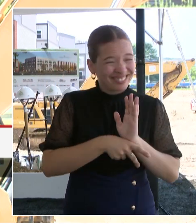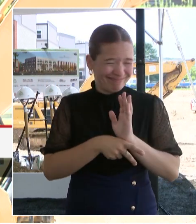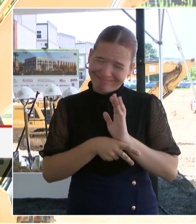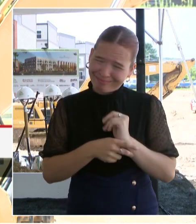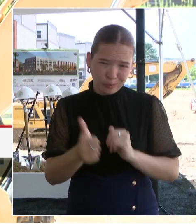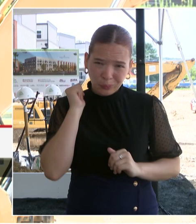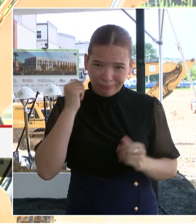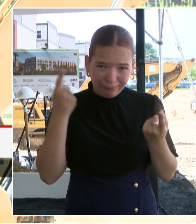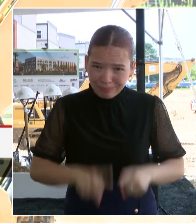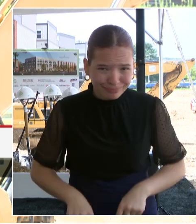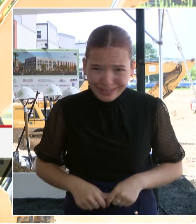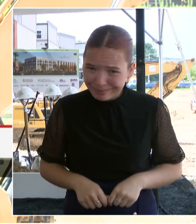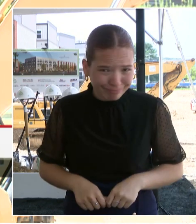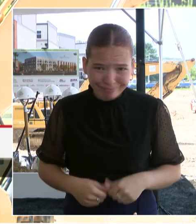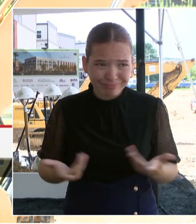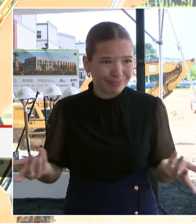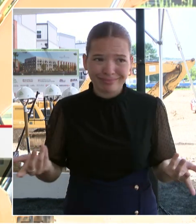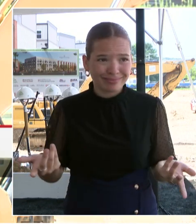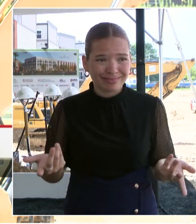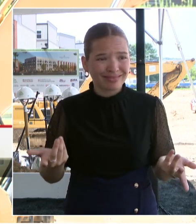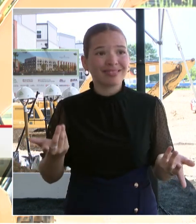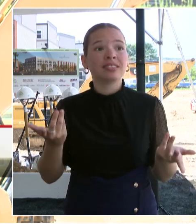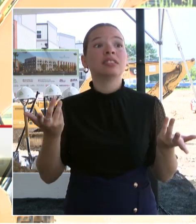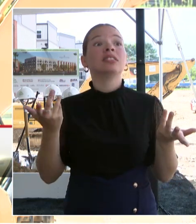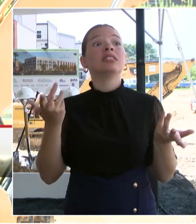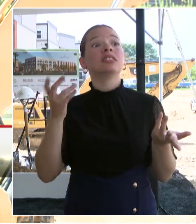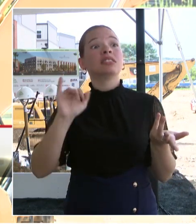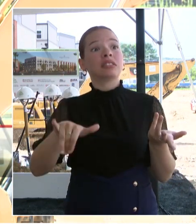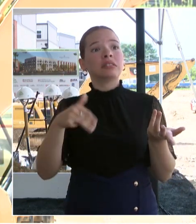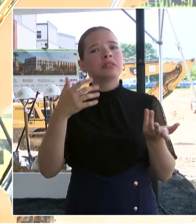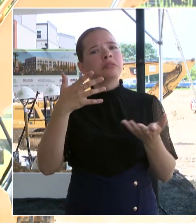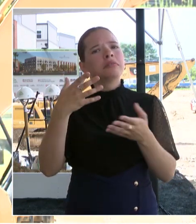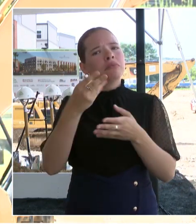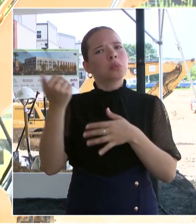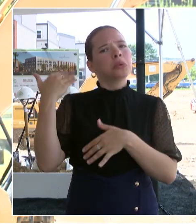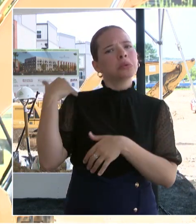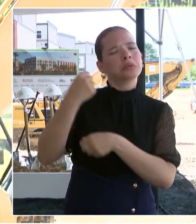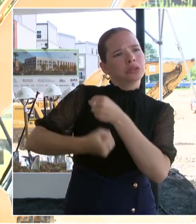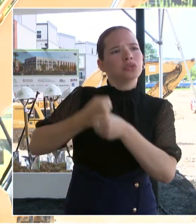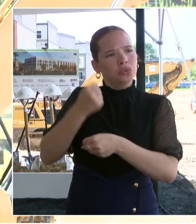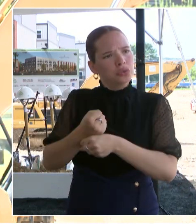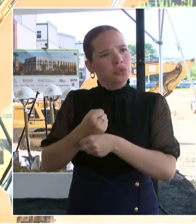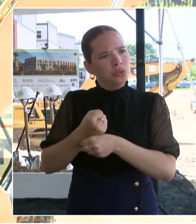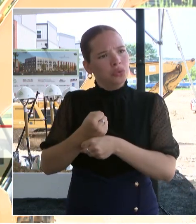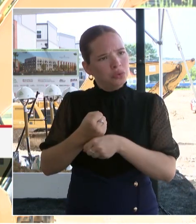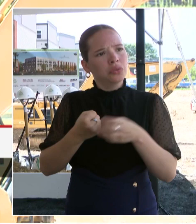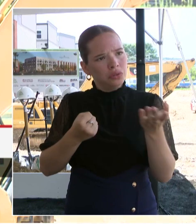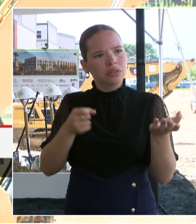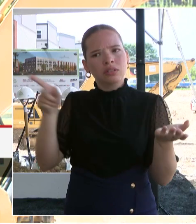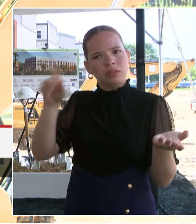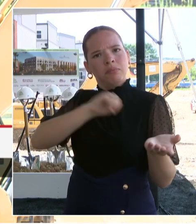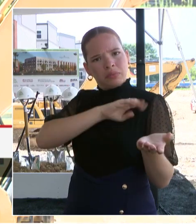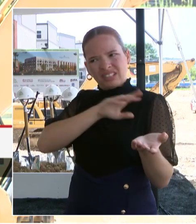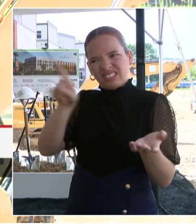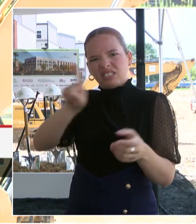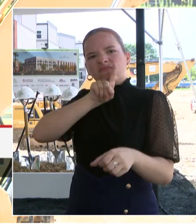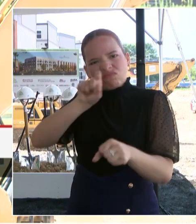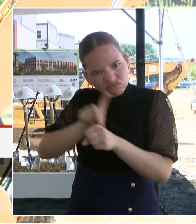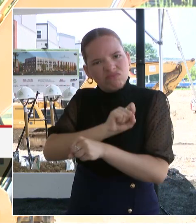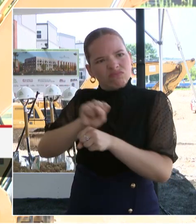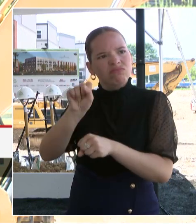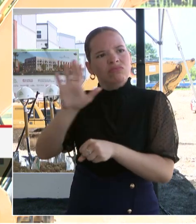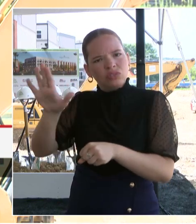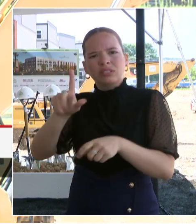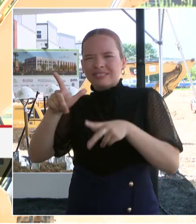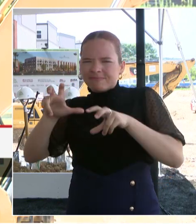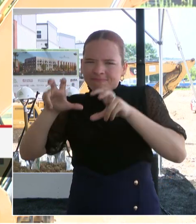mayor's budgeted almost $1 billion for projects just like this. So you don't get here today without the resources the mayor puts in and the council supports